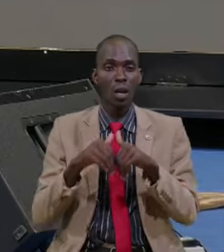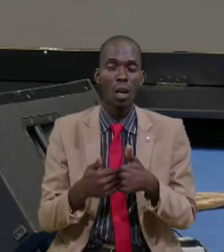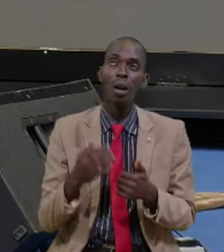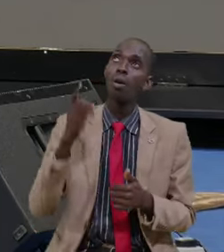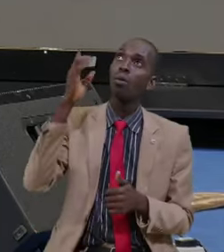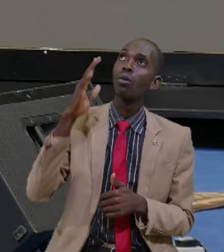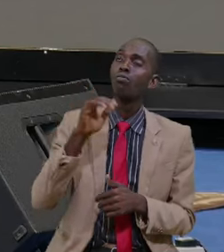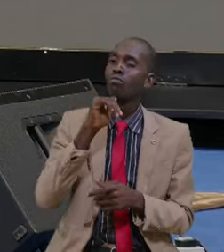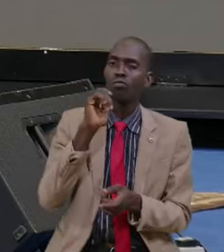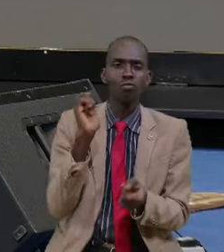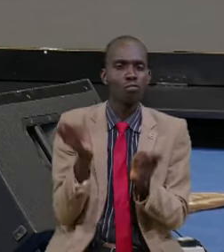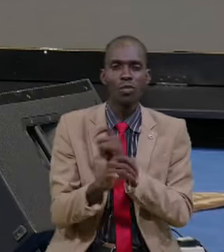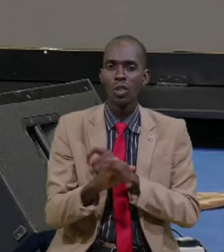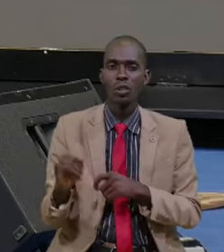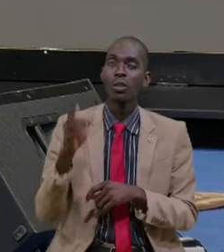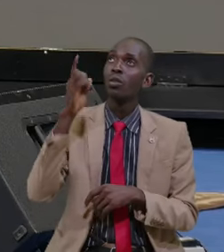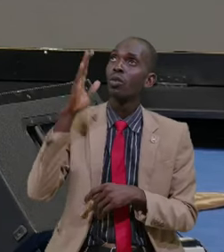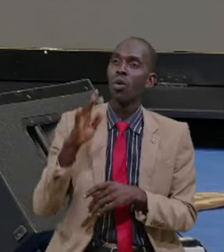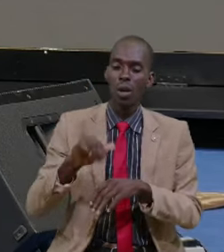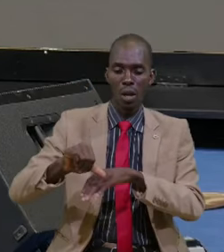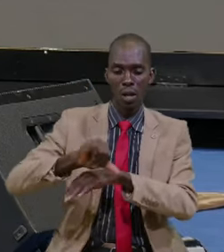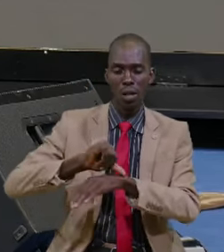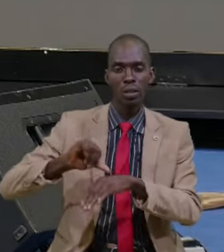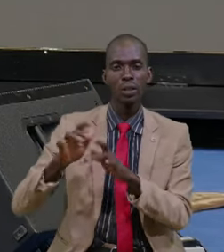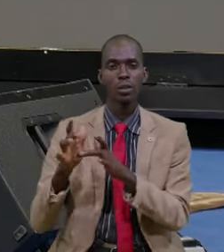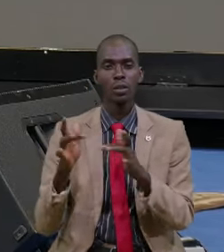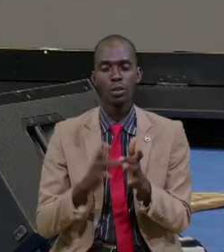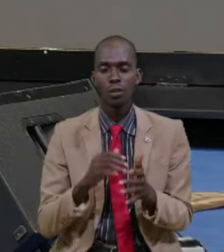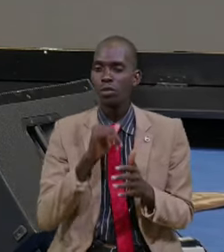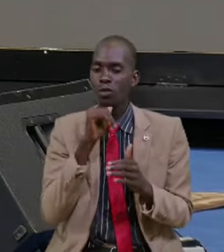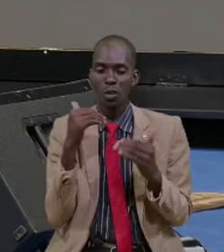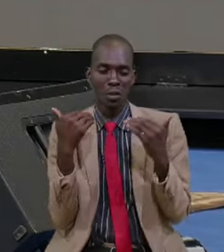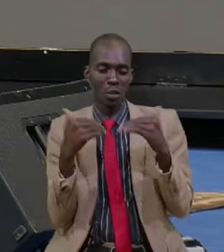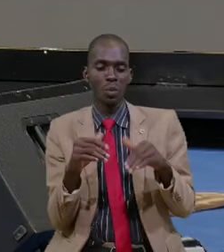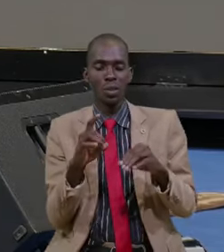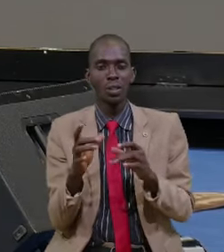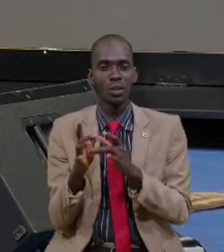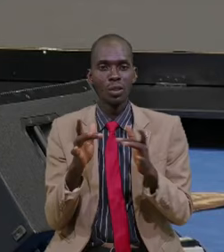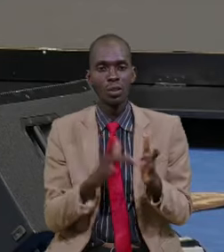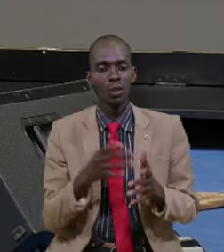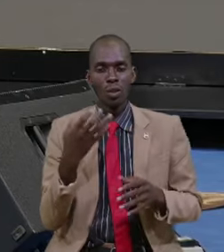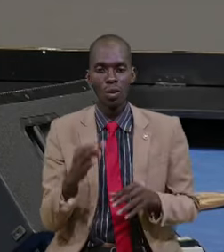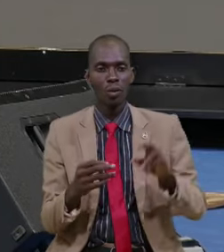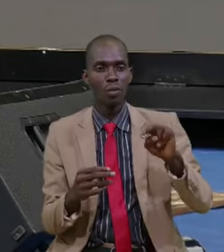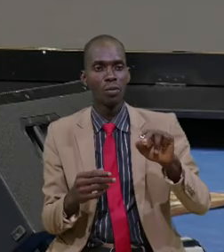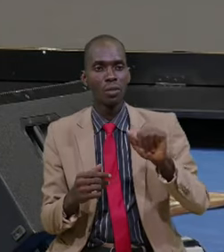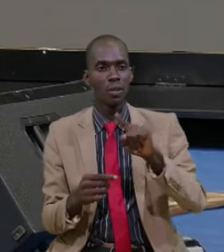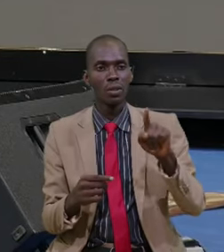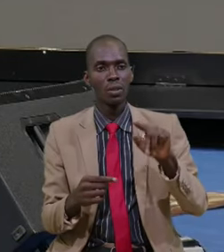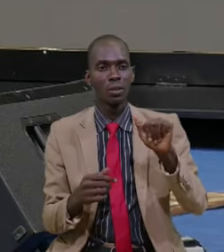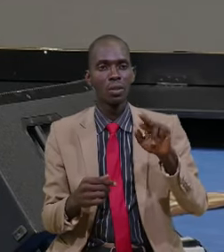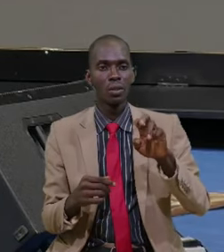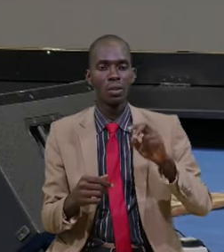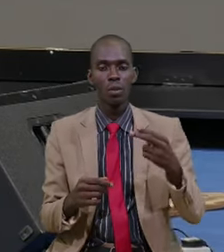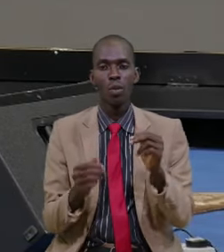God, anointed Jesus, unlimited Jesus of Nazareth with the Holy Ghost.